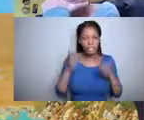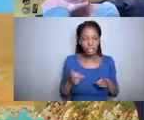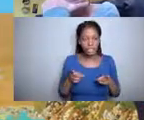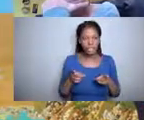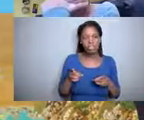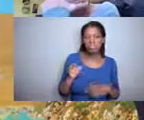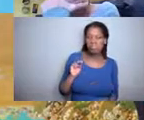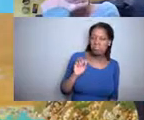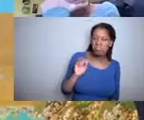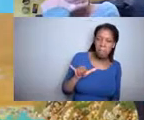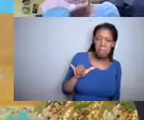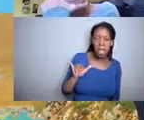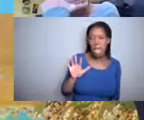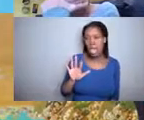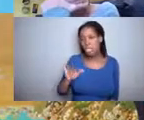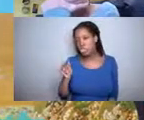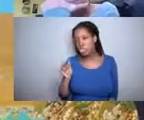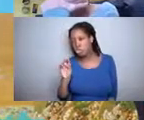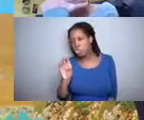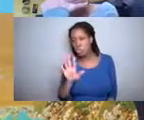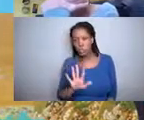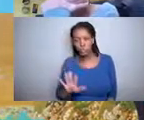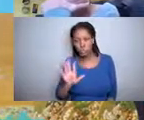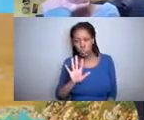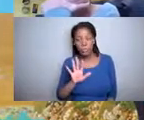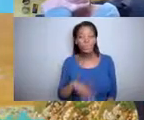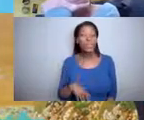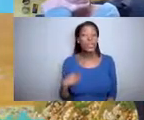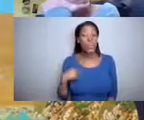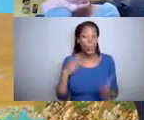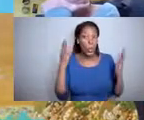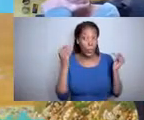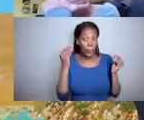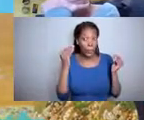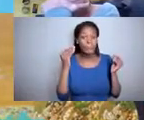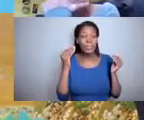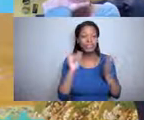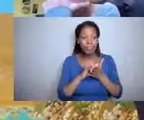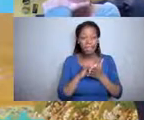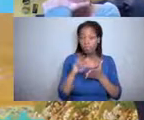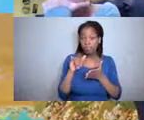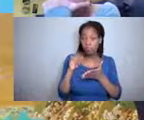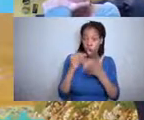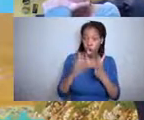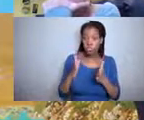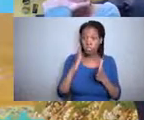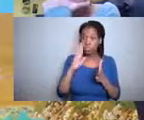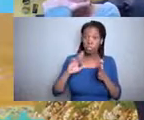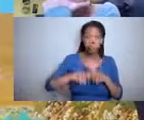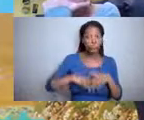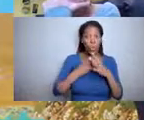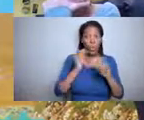june um our hope is that the artist will be um bored working on the design by the summer